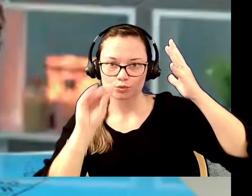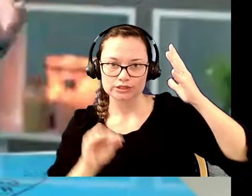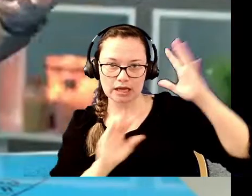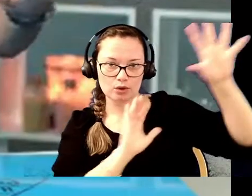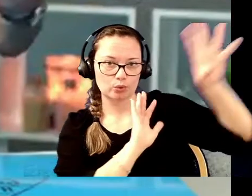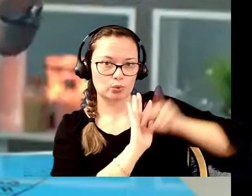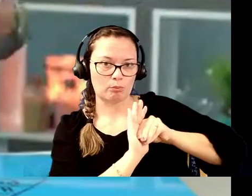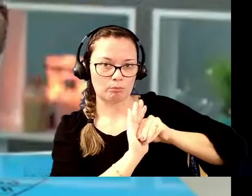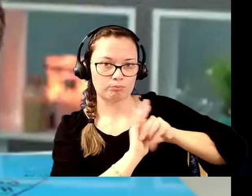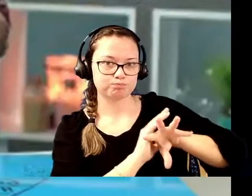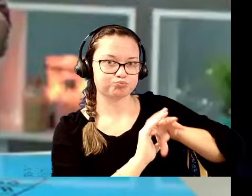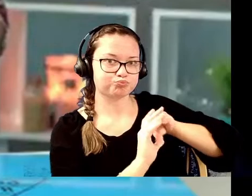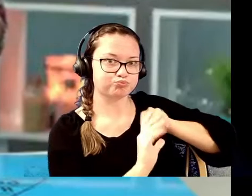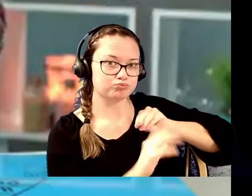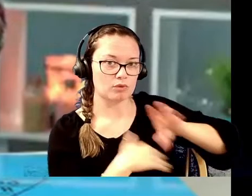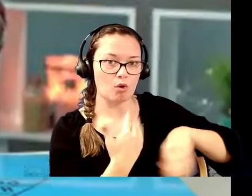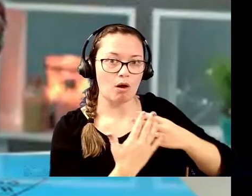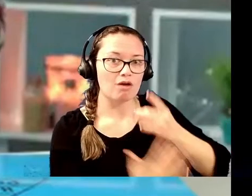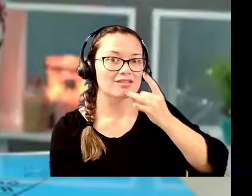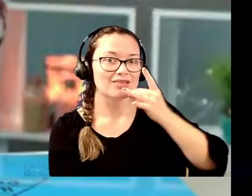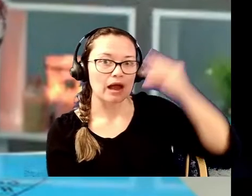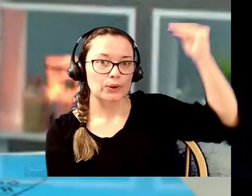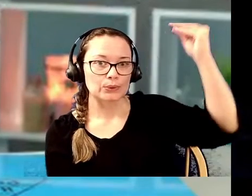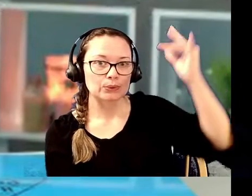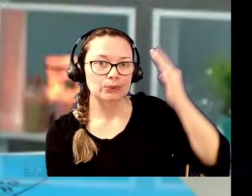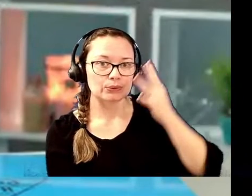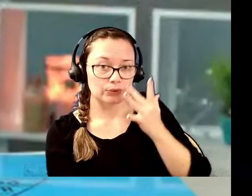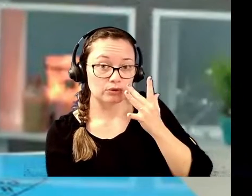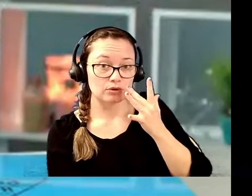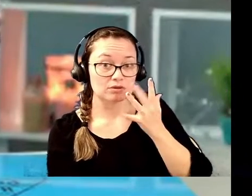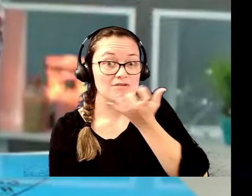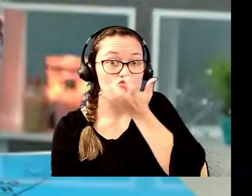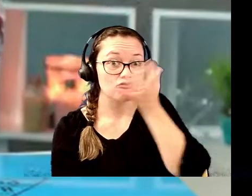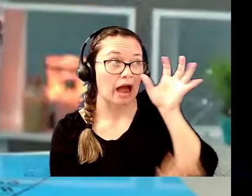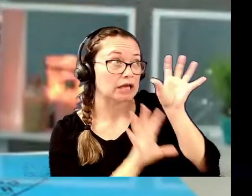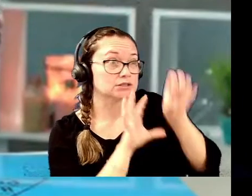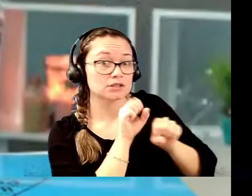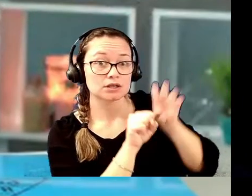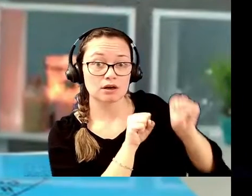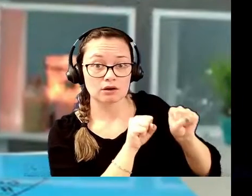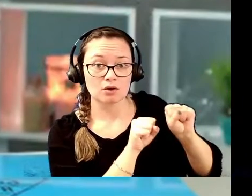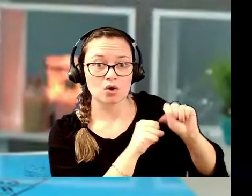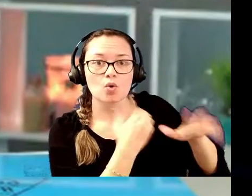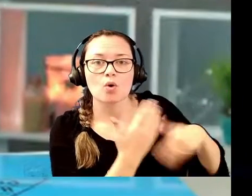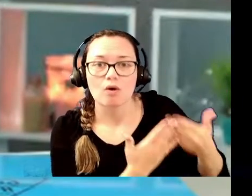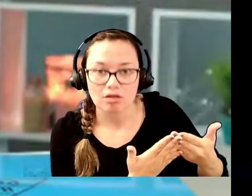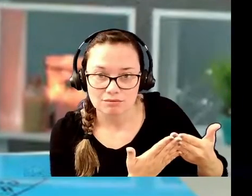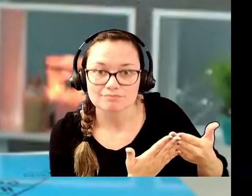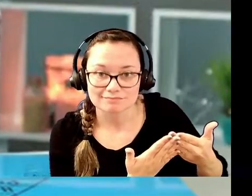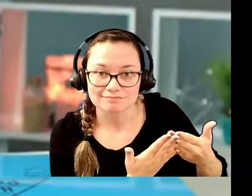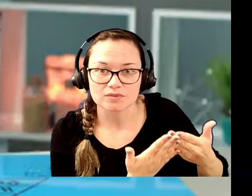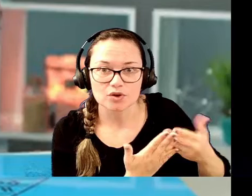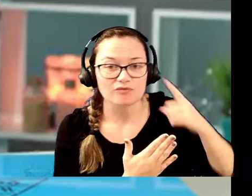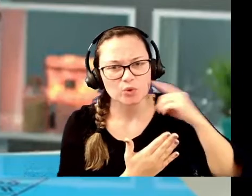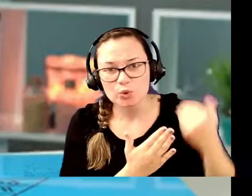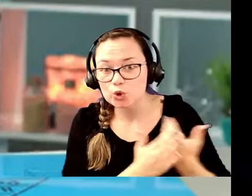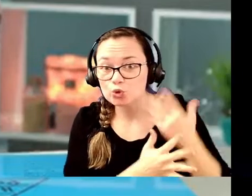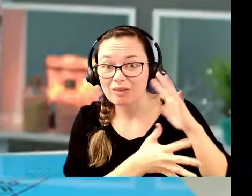photosynthetic, they're taking in all of the light from the sun, and they're using that to produce new